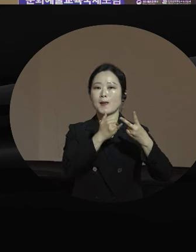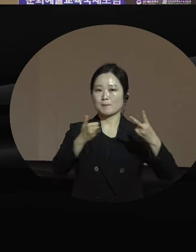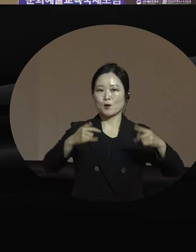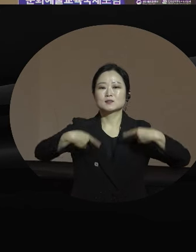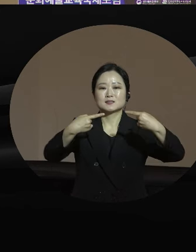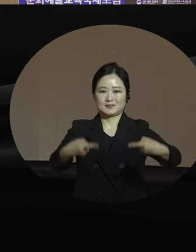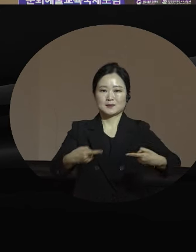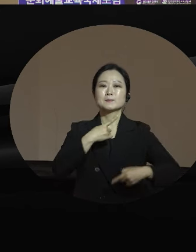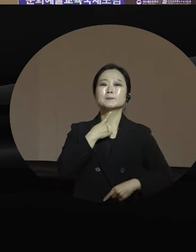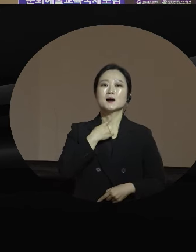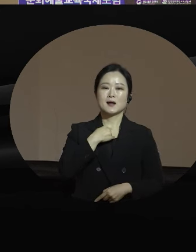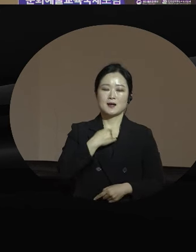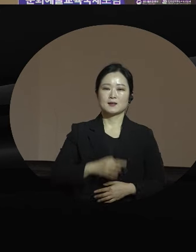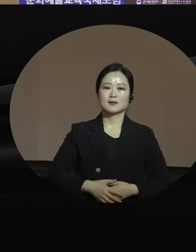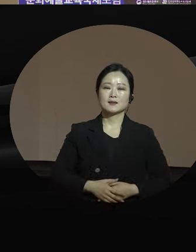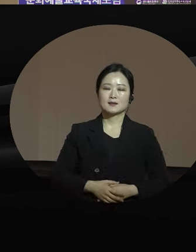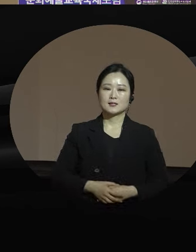Also, the